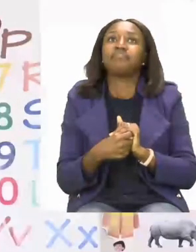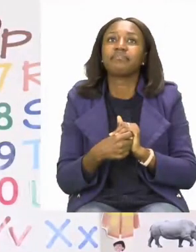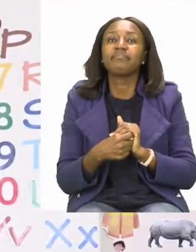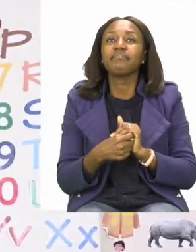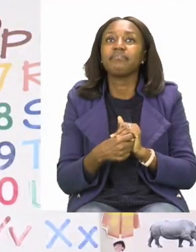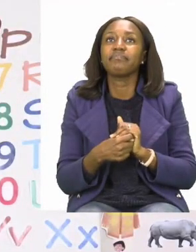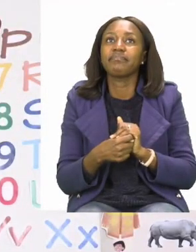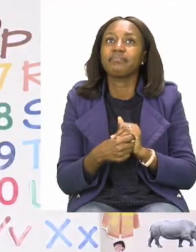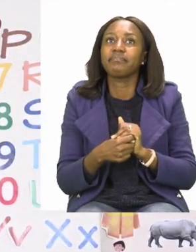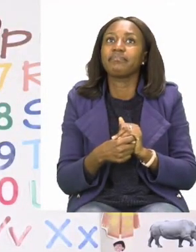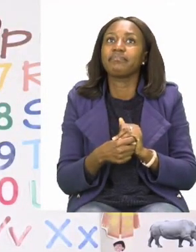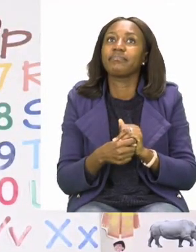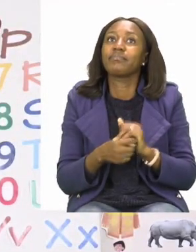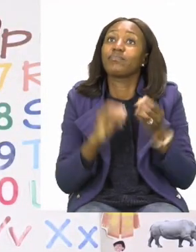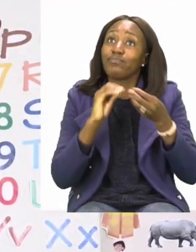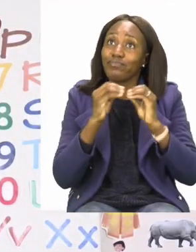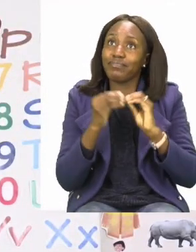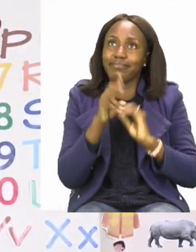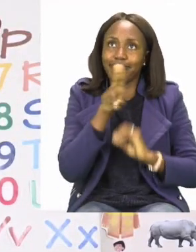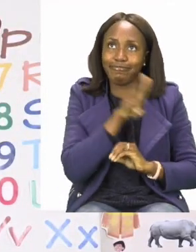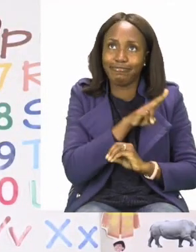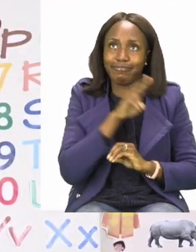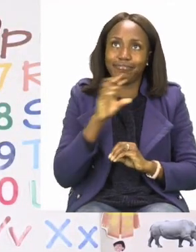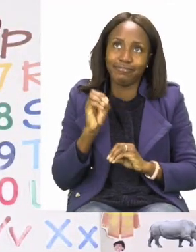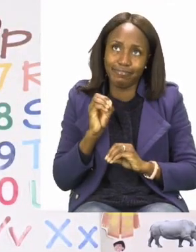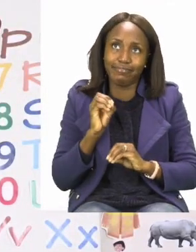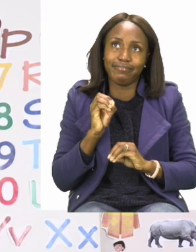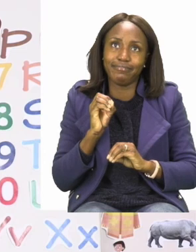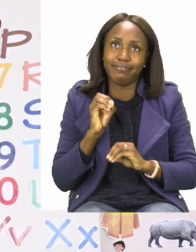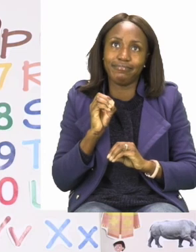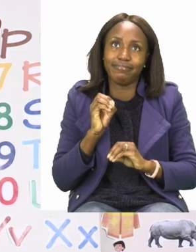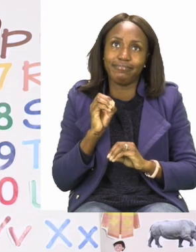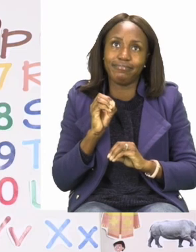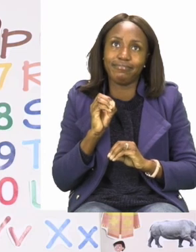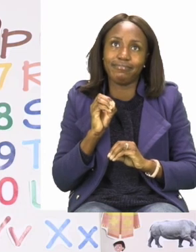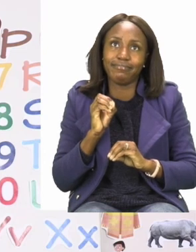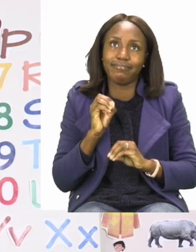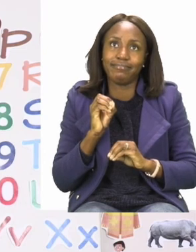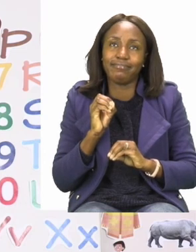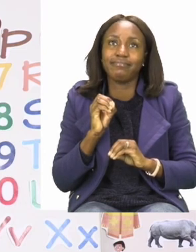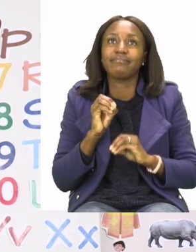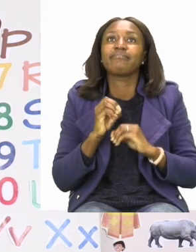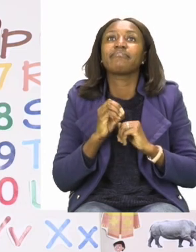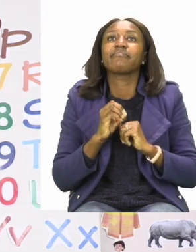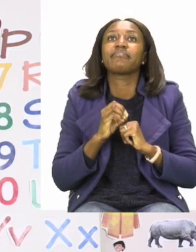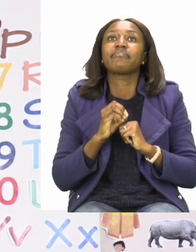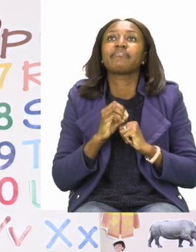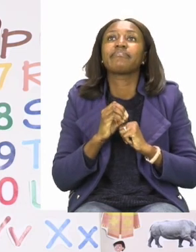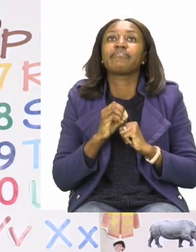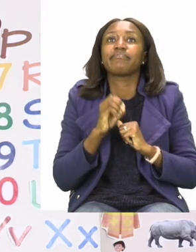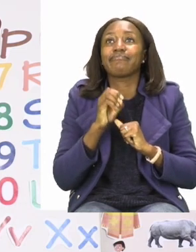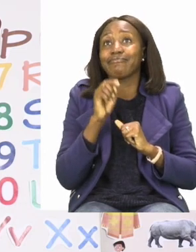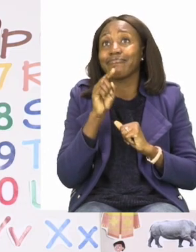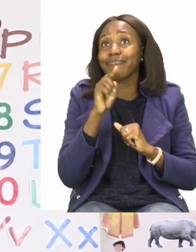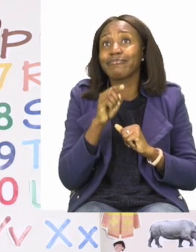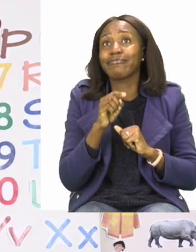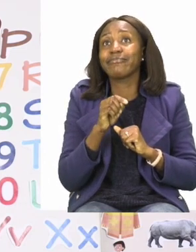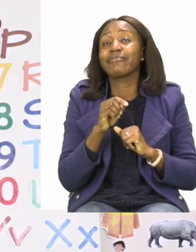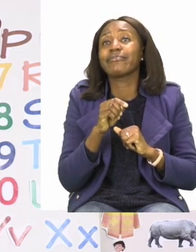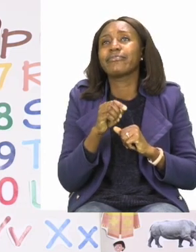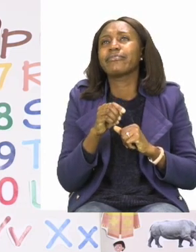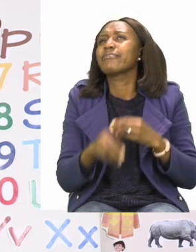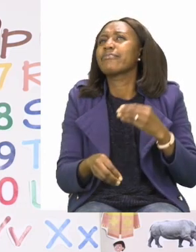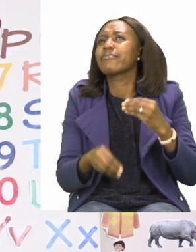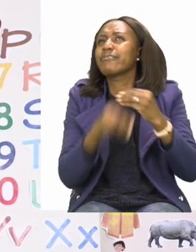first use the number 20. Now the number 20 is going to be doubled. How do